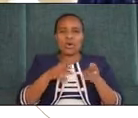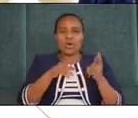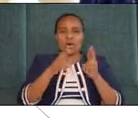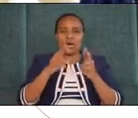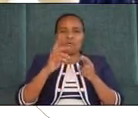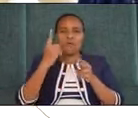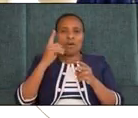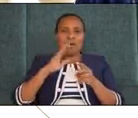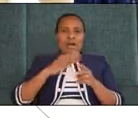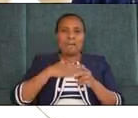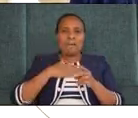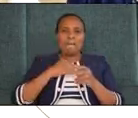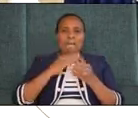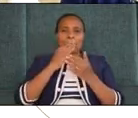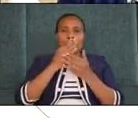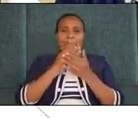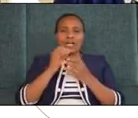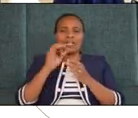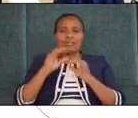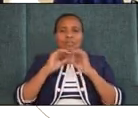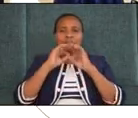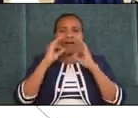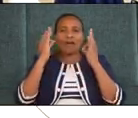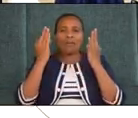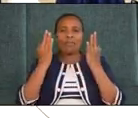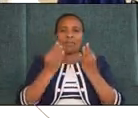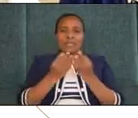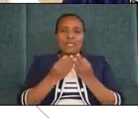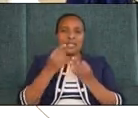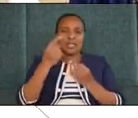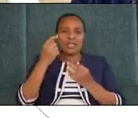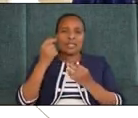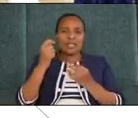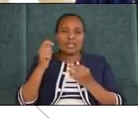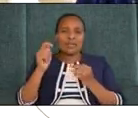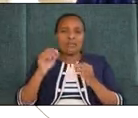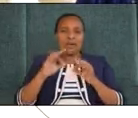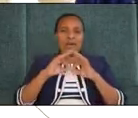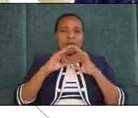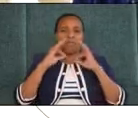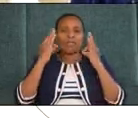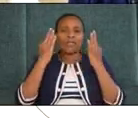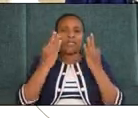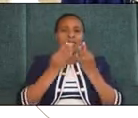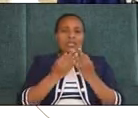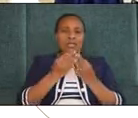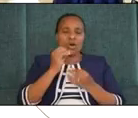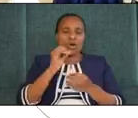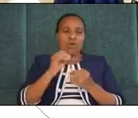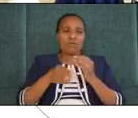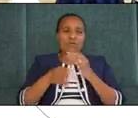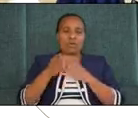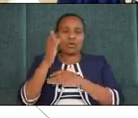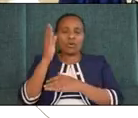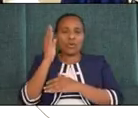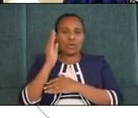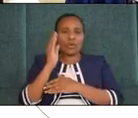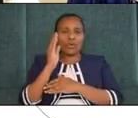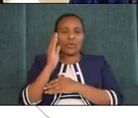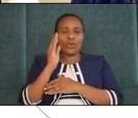sword. For I'm part of the family, the family